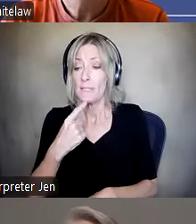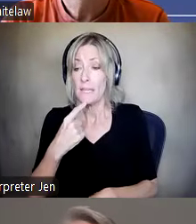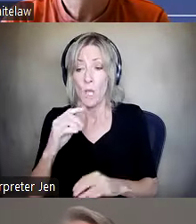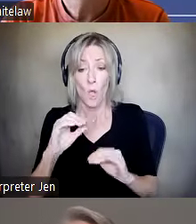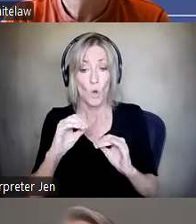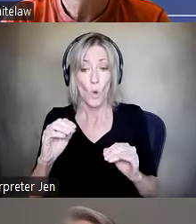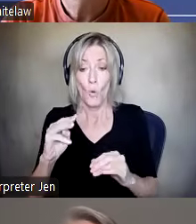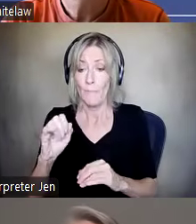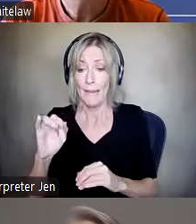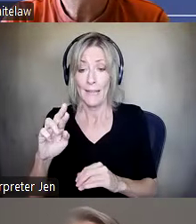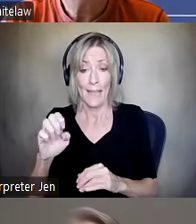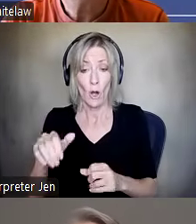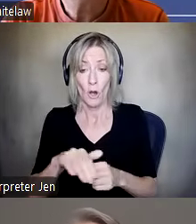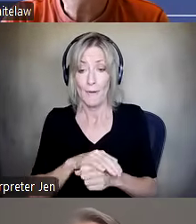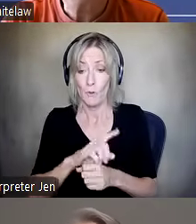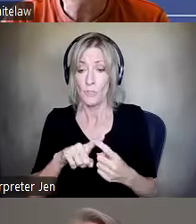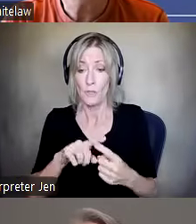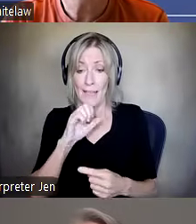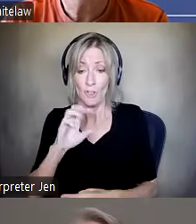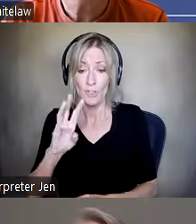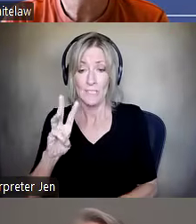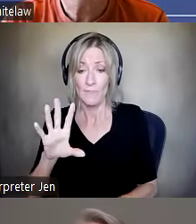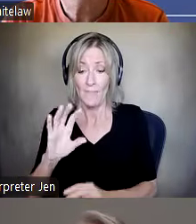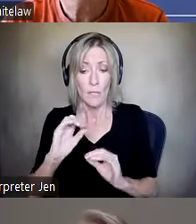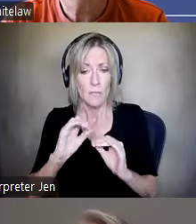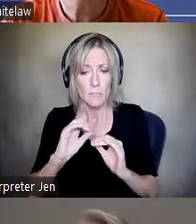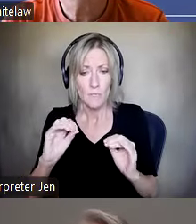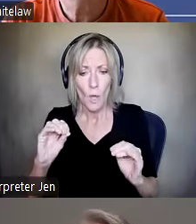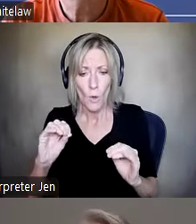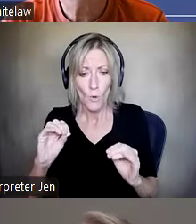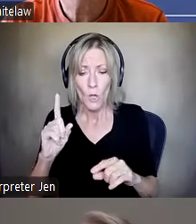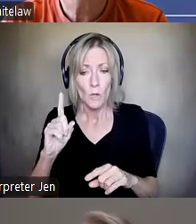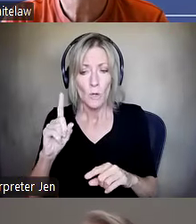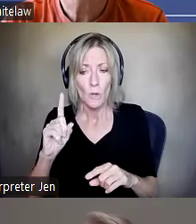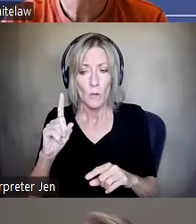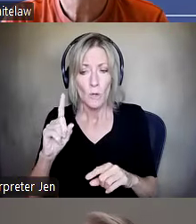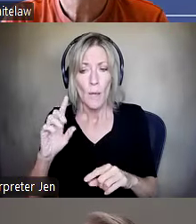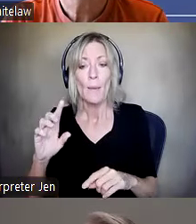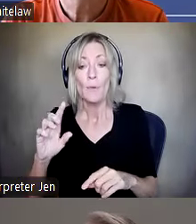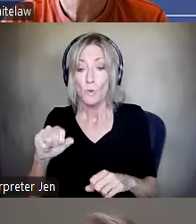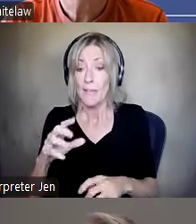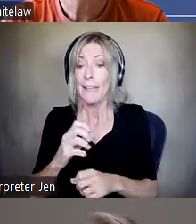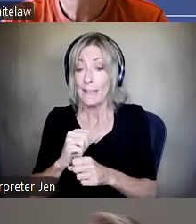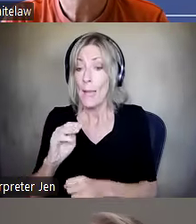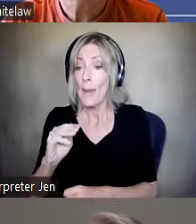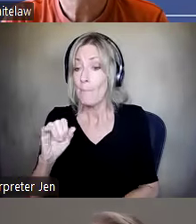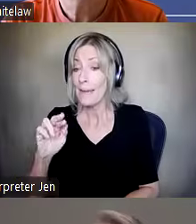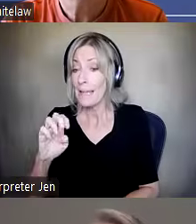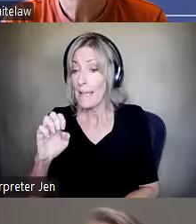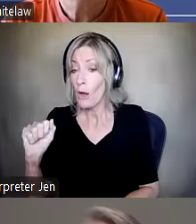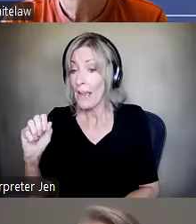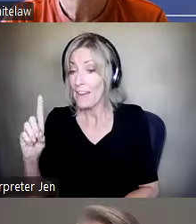coverage until age 65, so no Medigap, but you can get Medicare Advantage. Is that